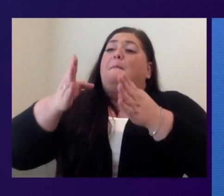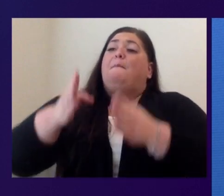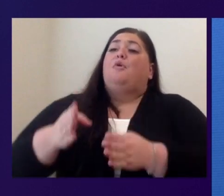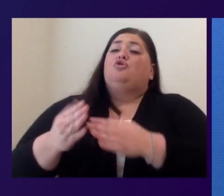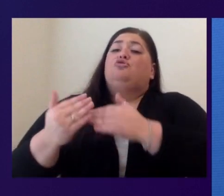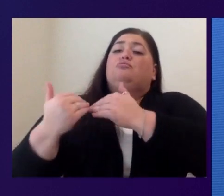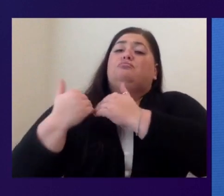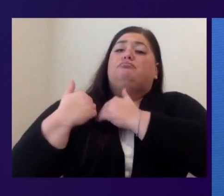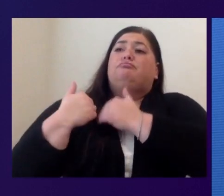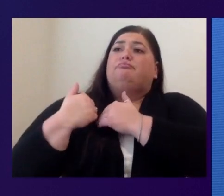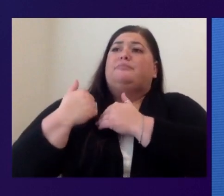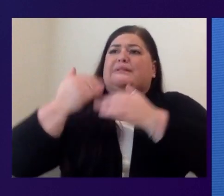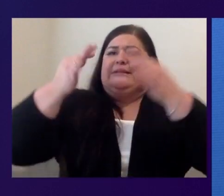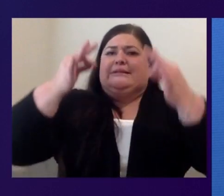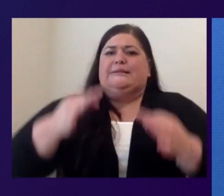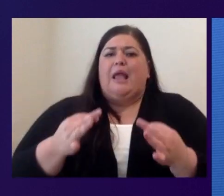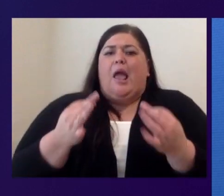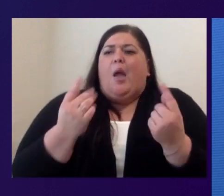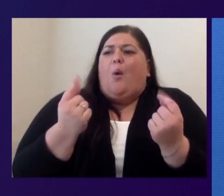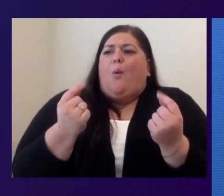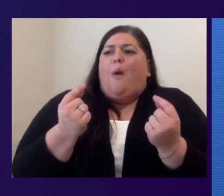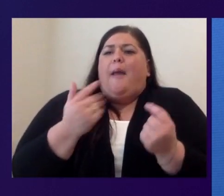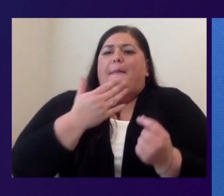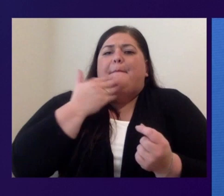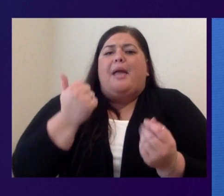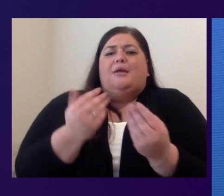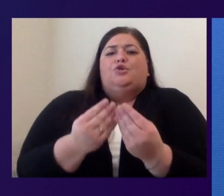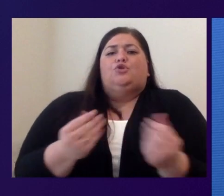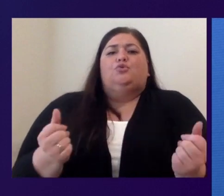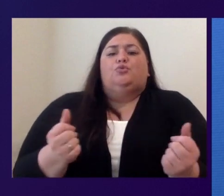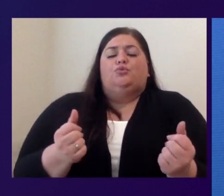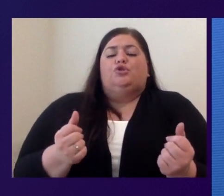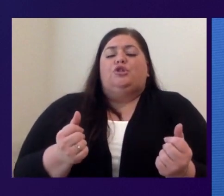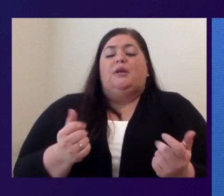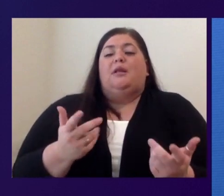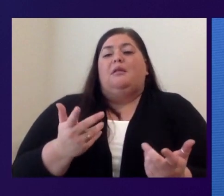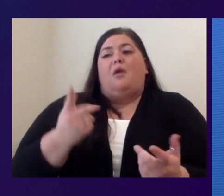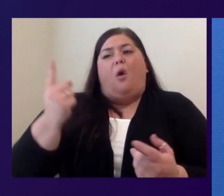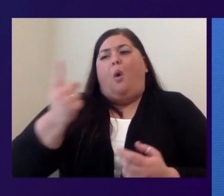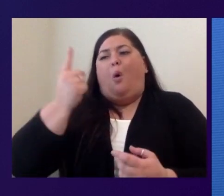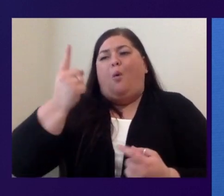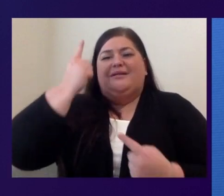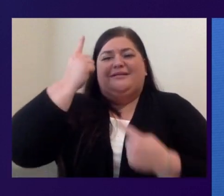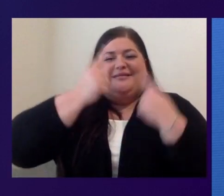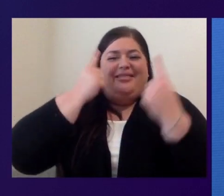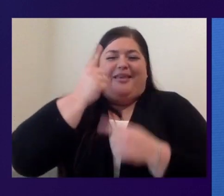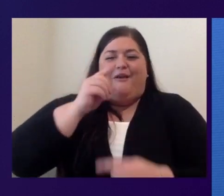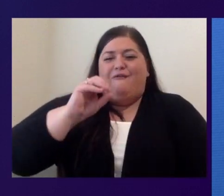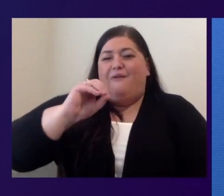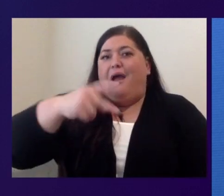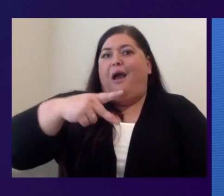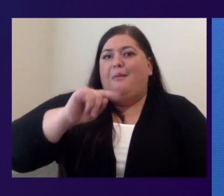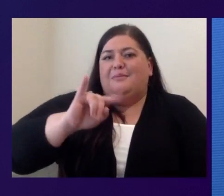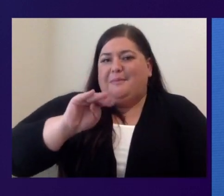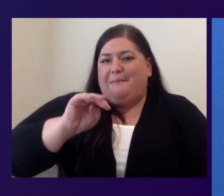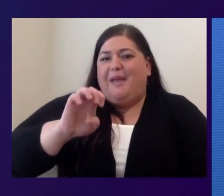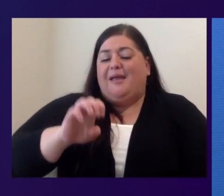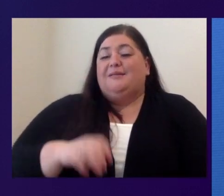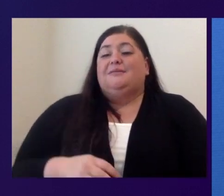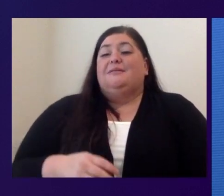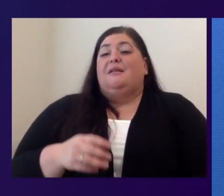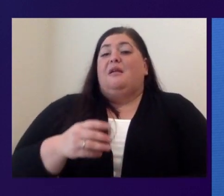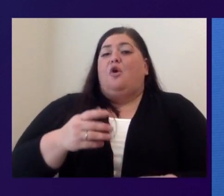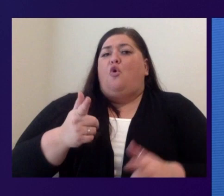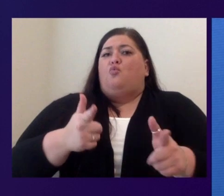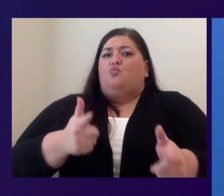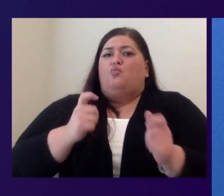solution to use is often concerned about how to optimize, especially from day one, and especially with the degree of agility and rapid deployment